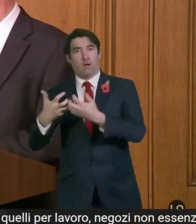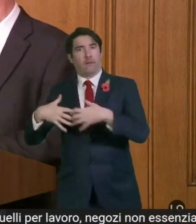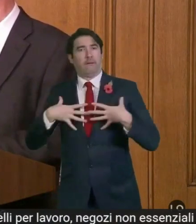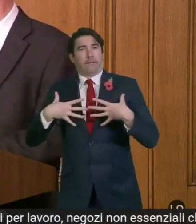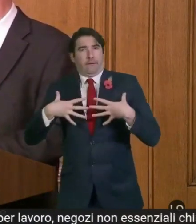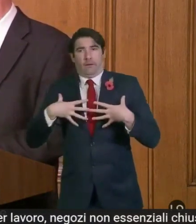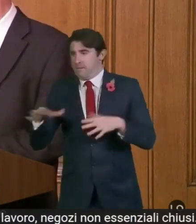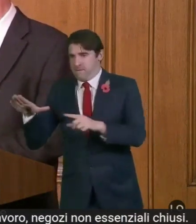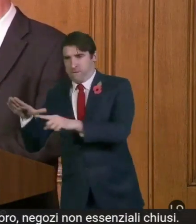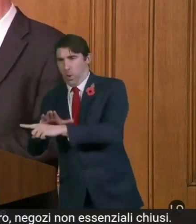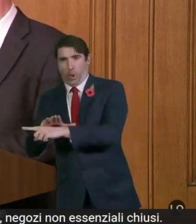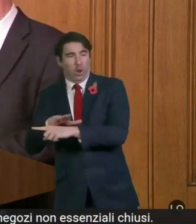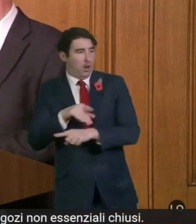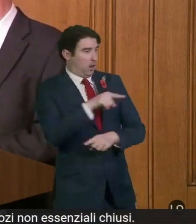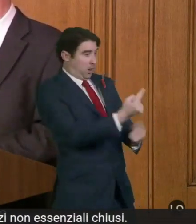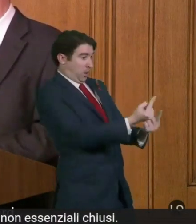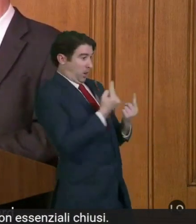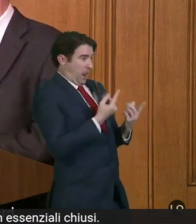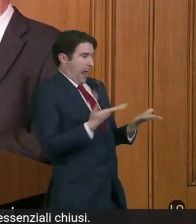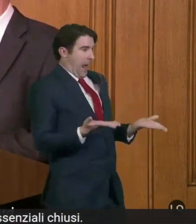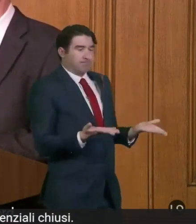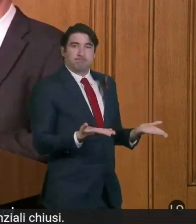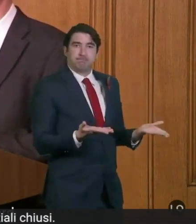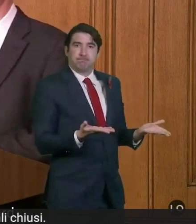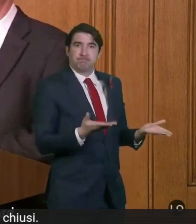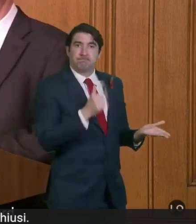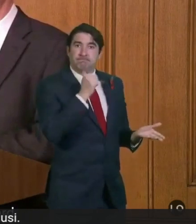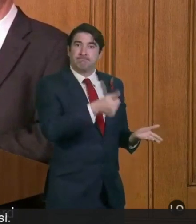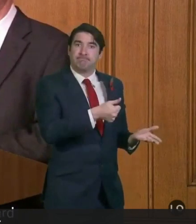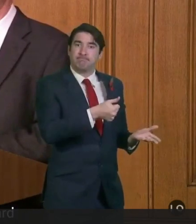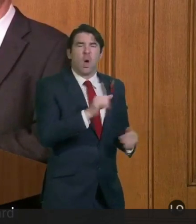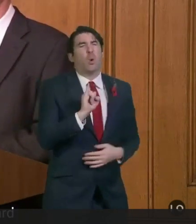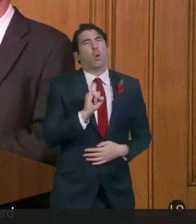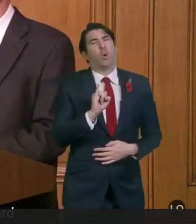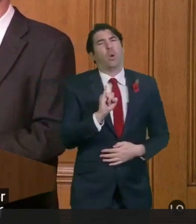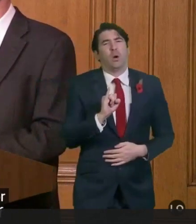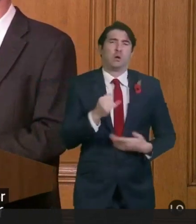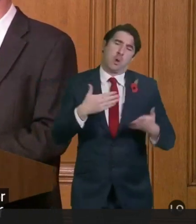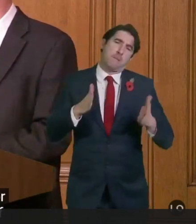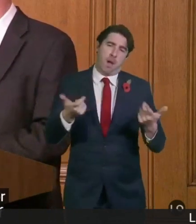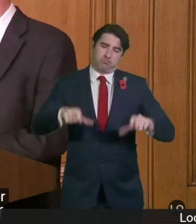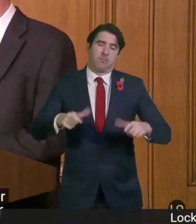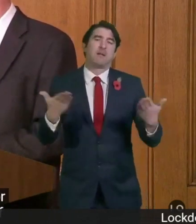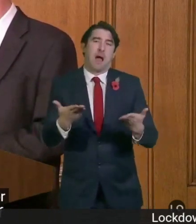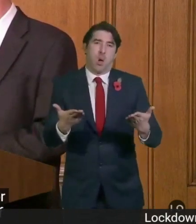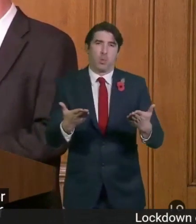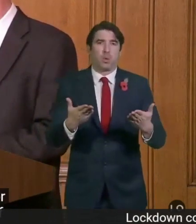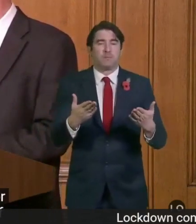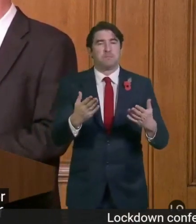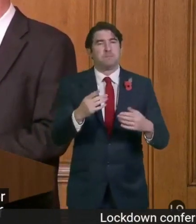many scientists who are much more optimistic when we look forward to spring. And that's for multiple reasons, each one of